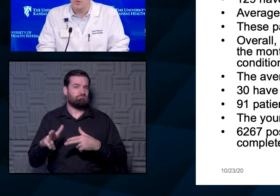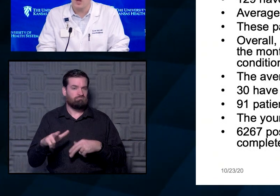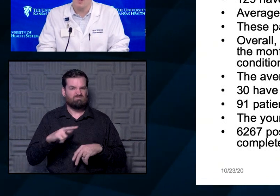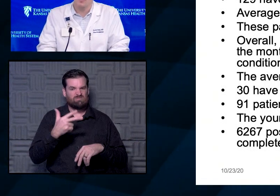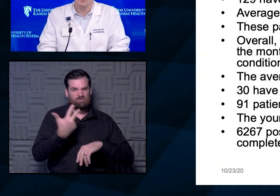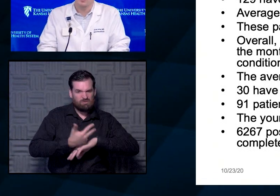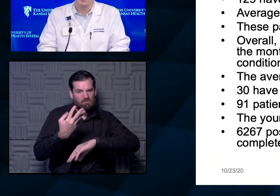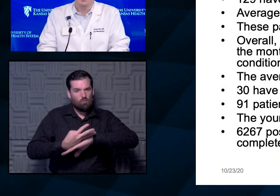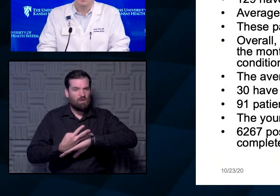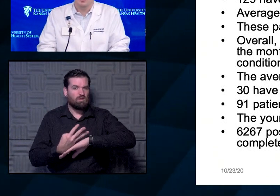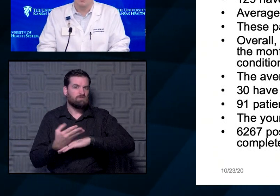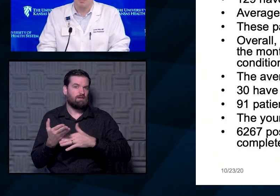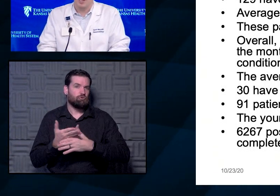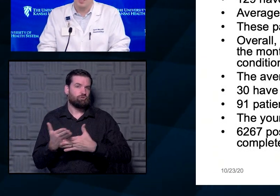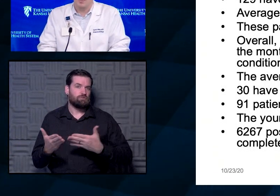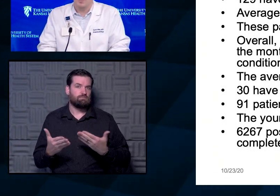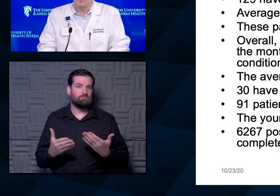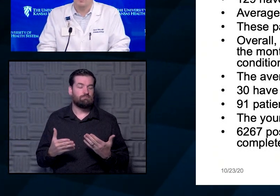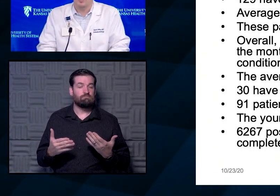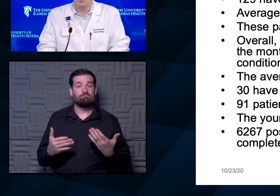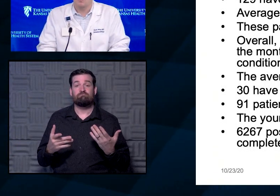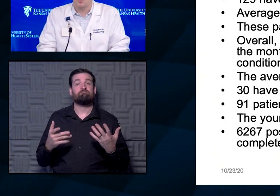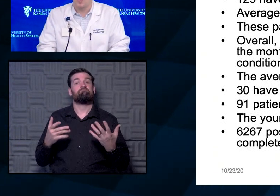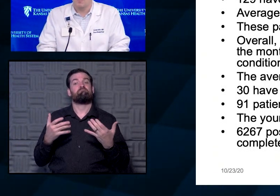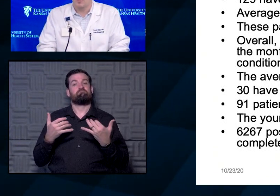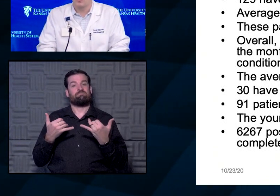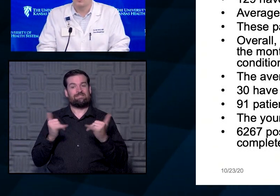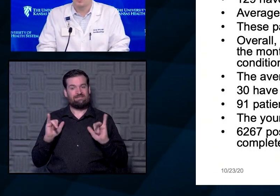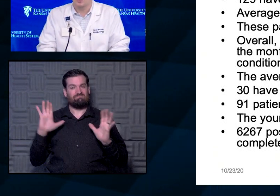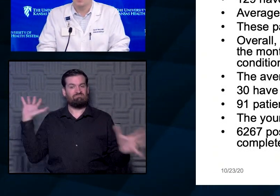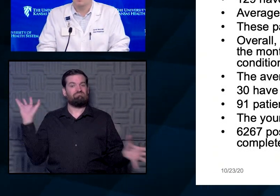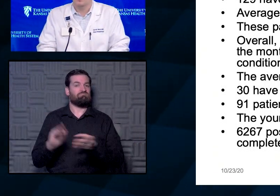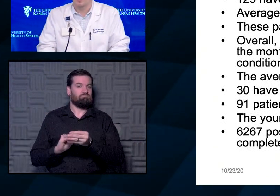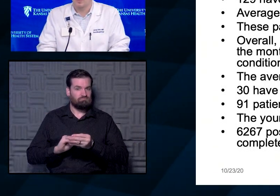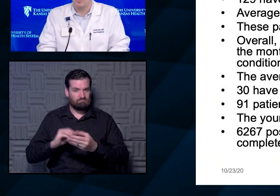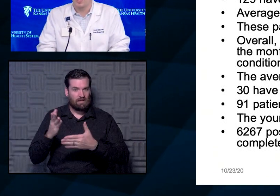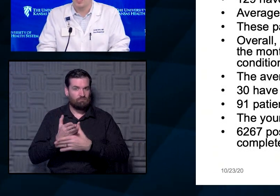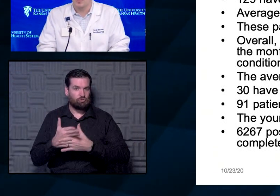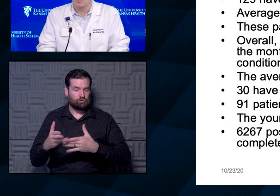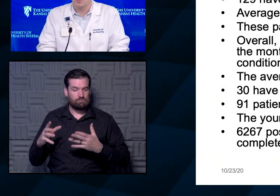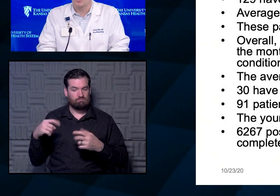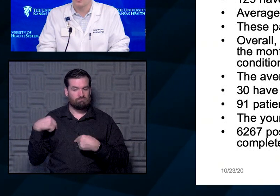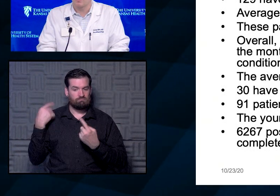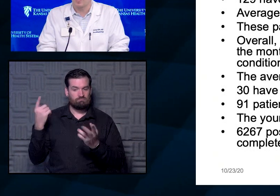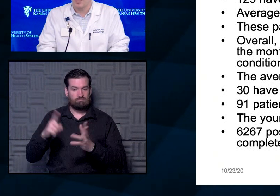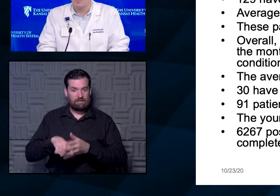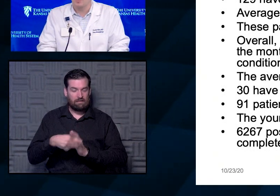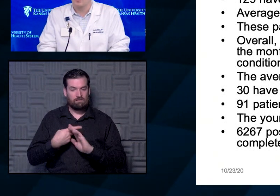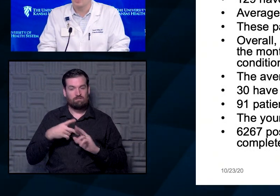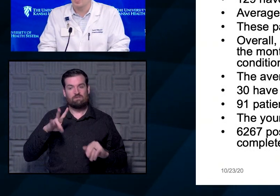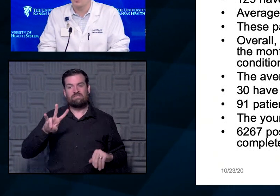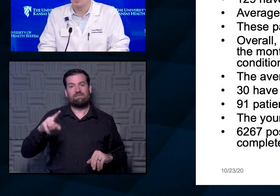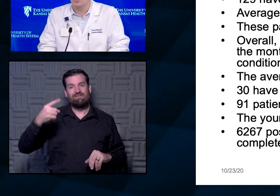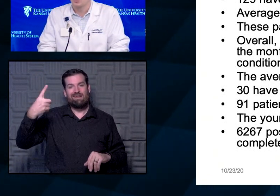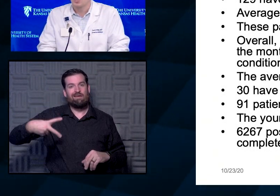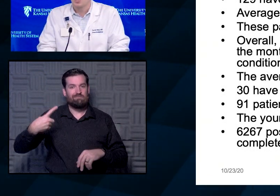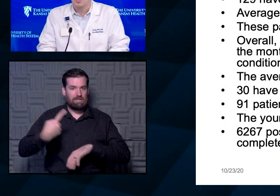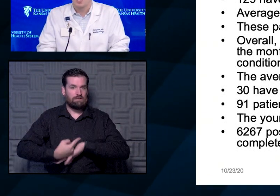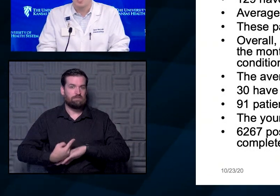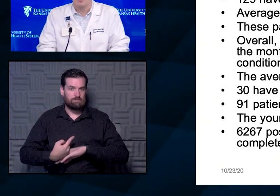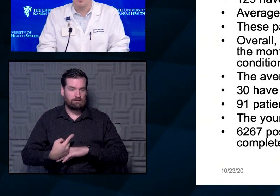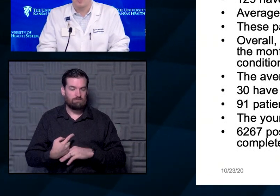or 4 days on average. But nonetheless, the overall average since the beginning of March is 7.5 days in the